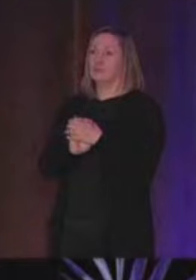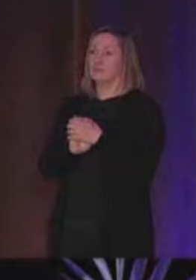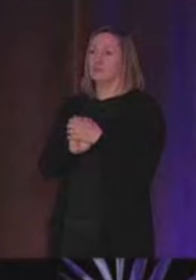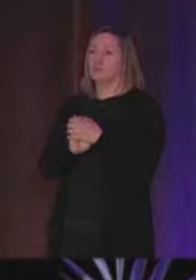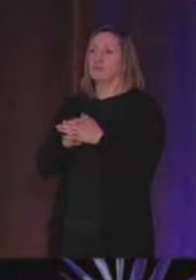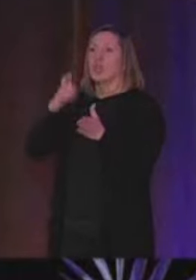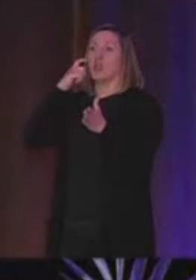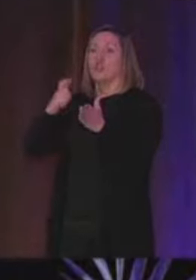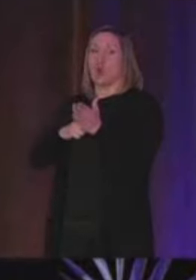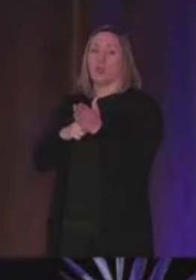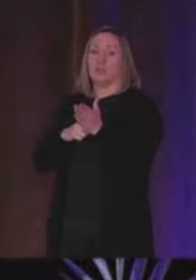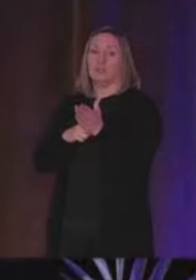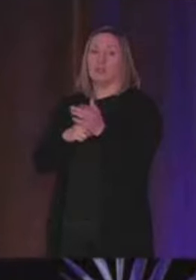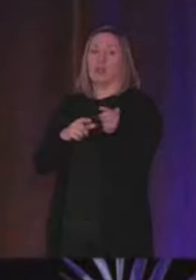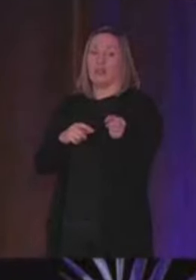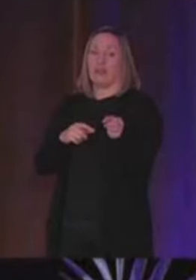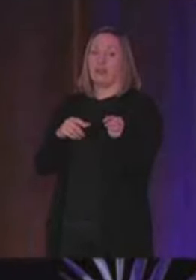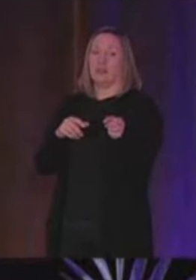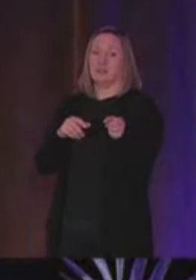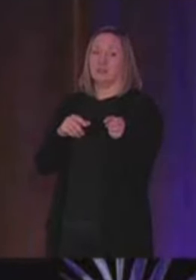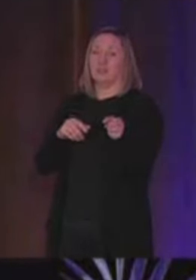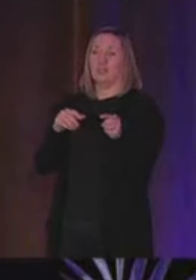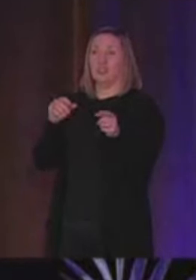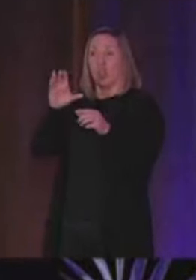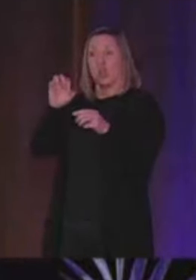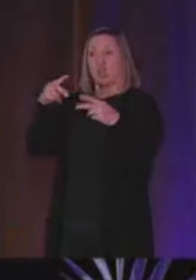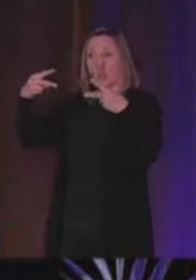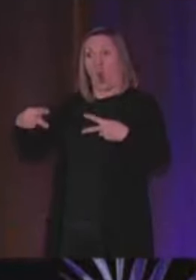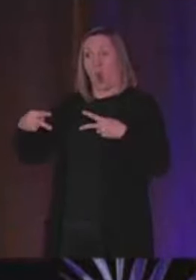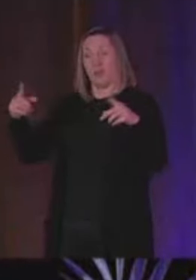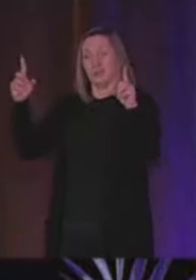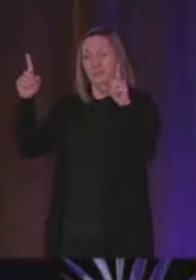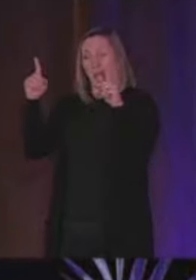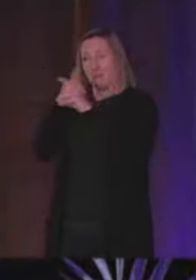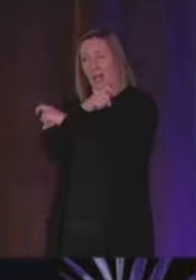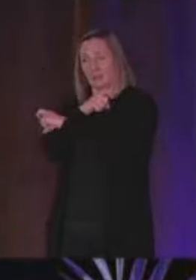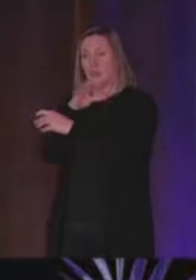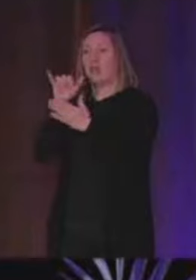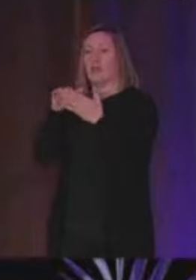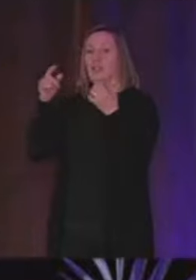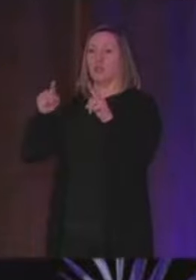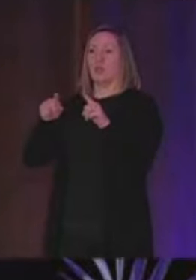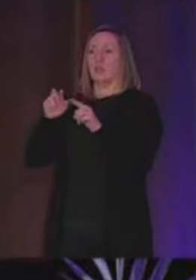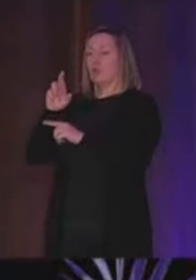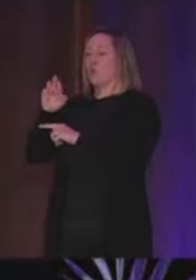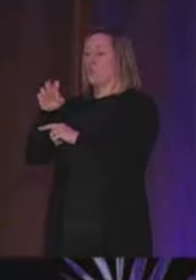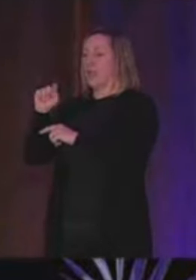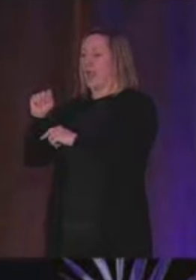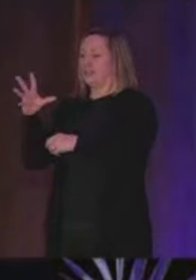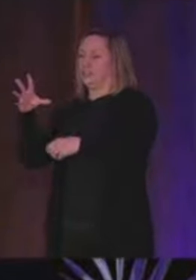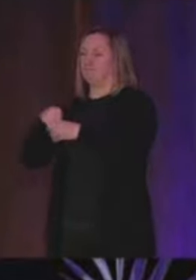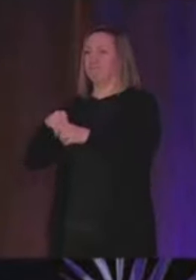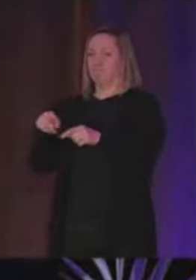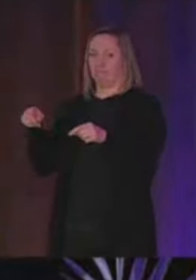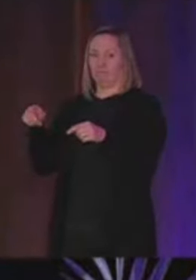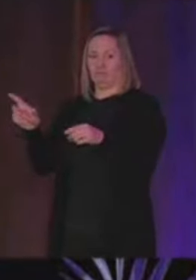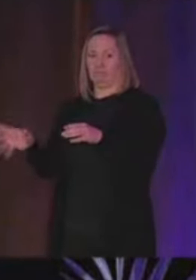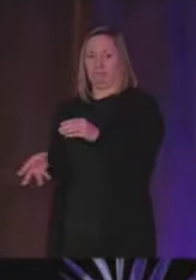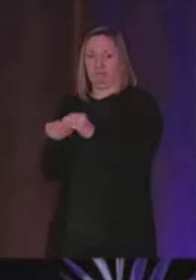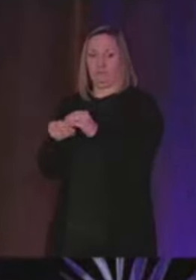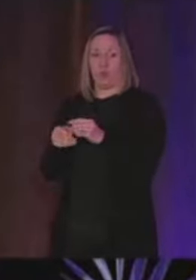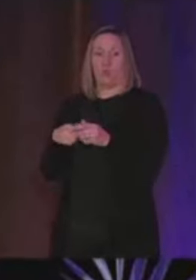Notice how this all code is looking a bit more complex. And this is the moment we add React into the mix.